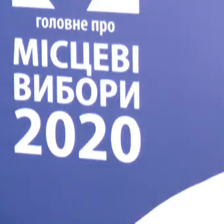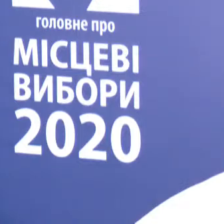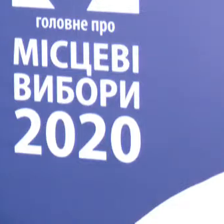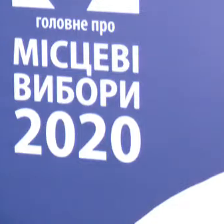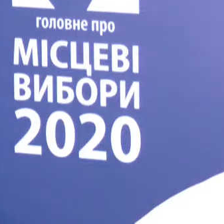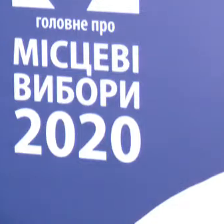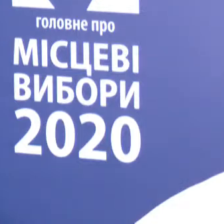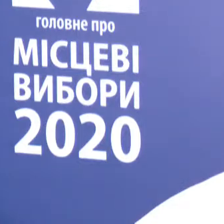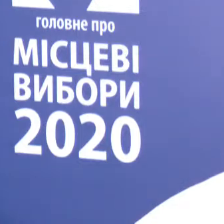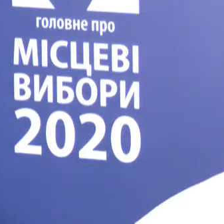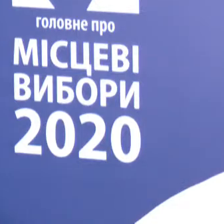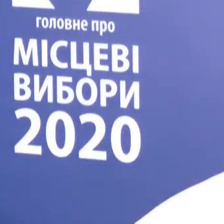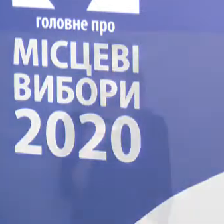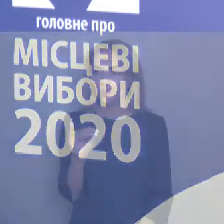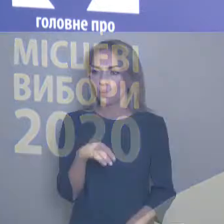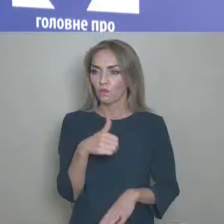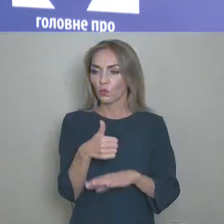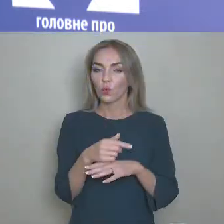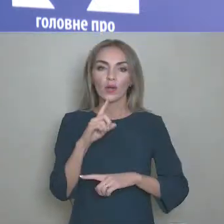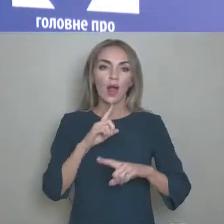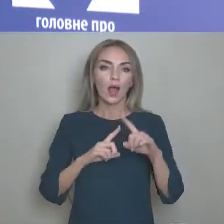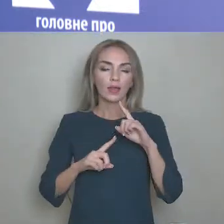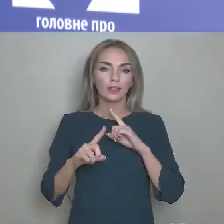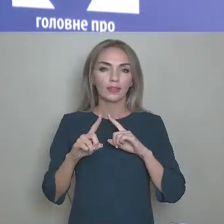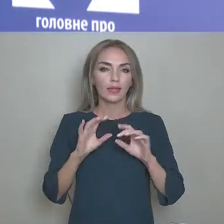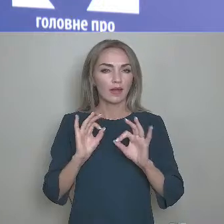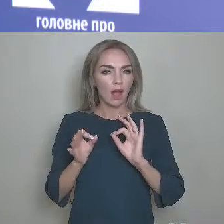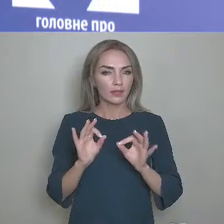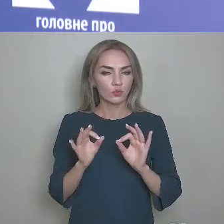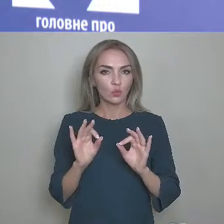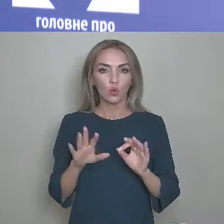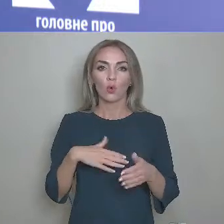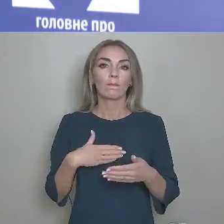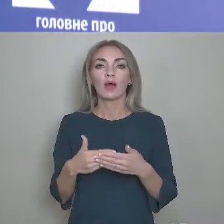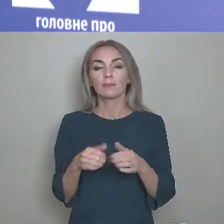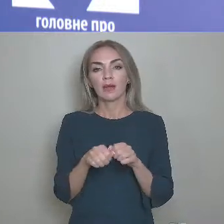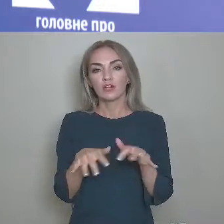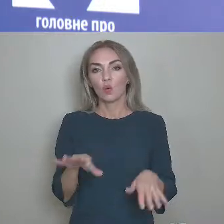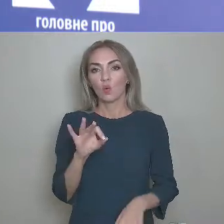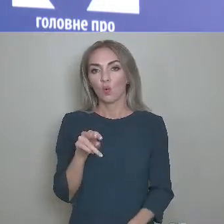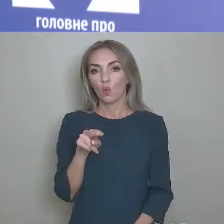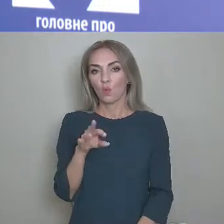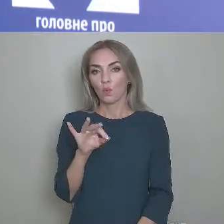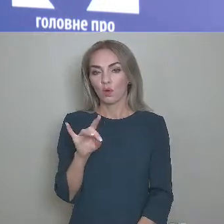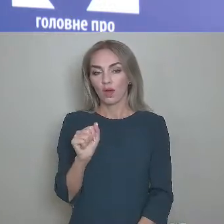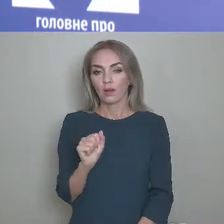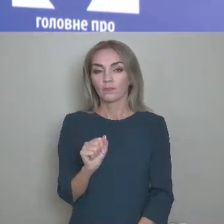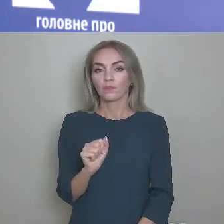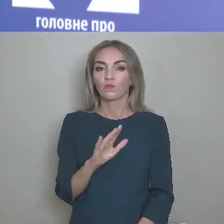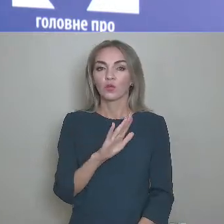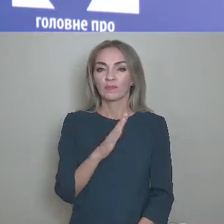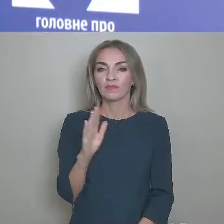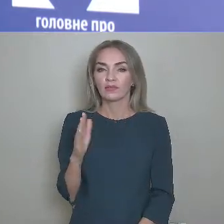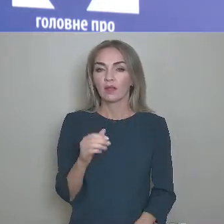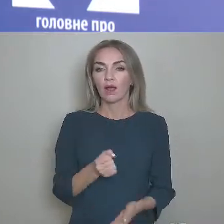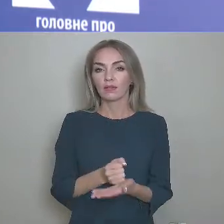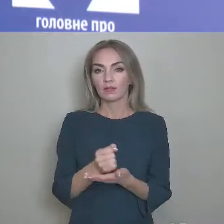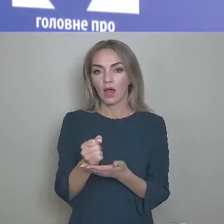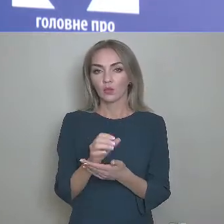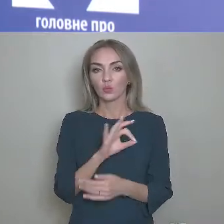and guests: Olga Kotyuguba, the chief advisor of Opora, and Volodymyr Venger,